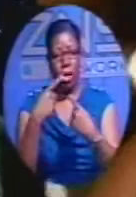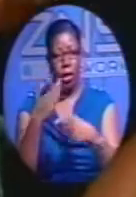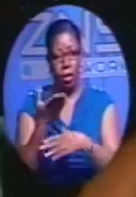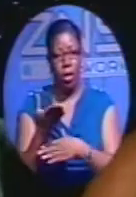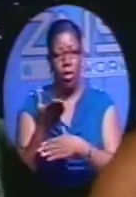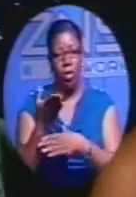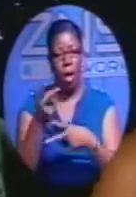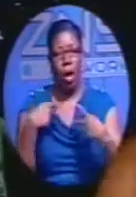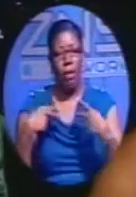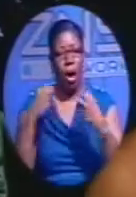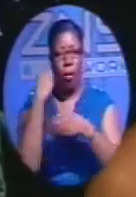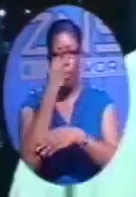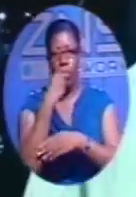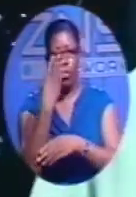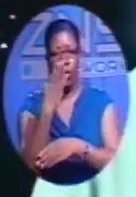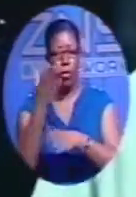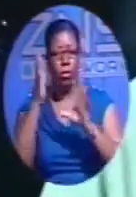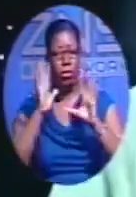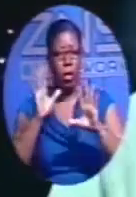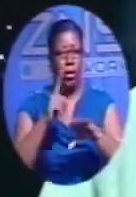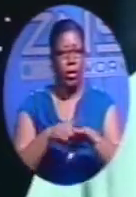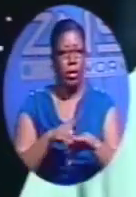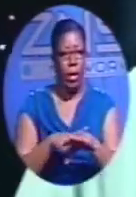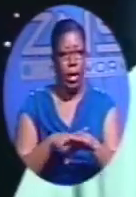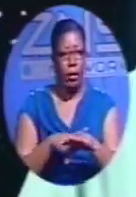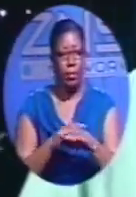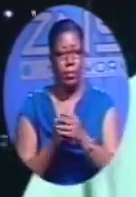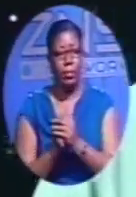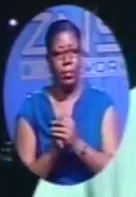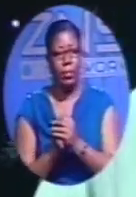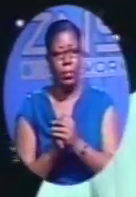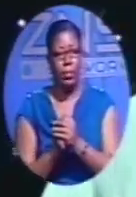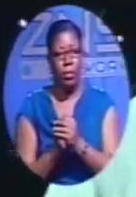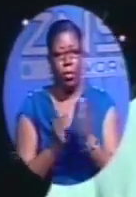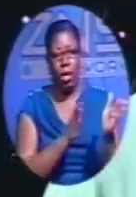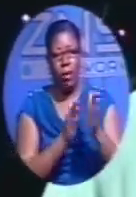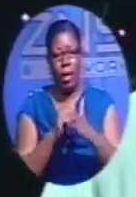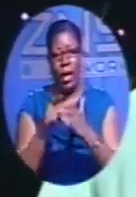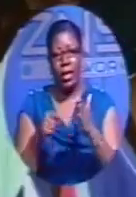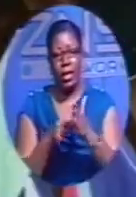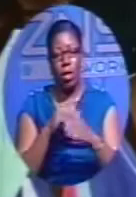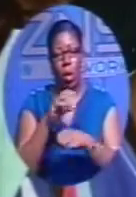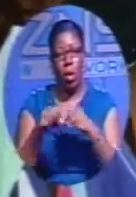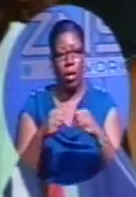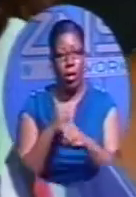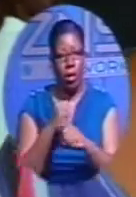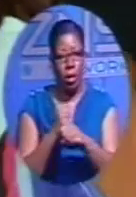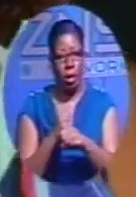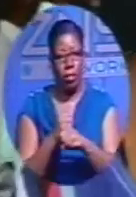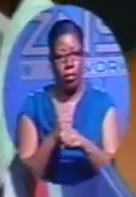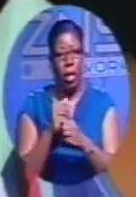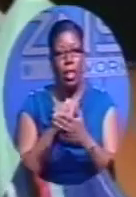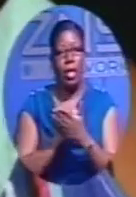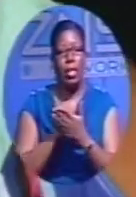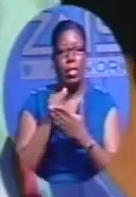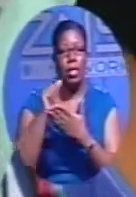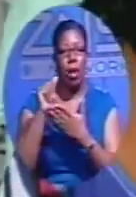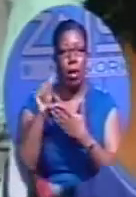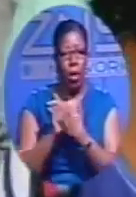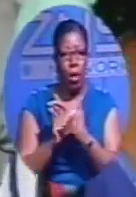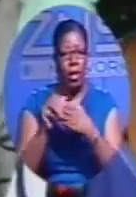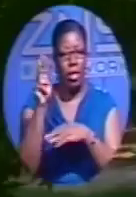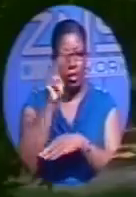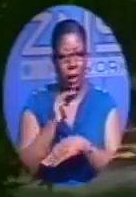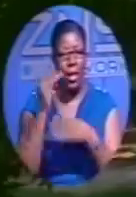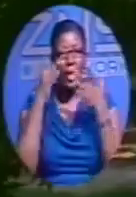you'll have a beautiful time. It's going to be off the chain. We've been planning this all year round. Come this August Monday, Cat Island is the place to be.